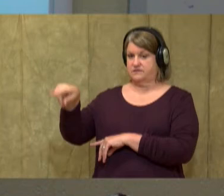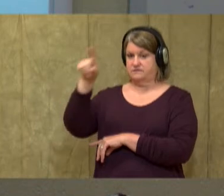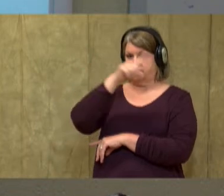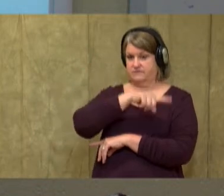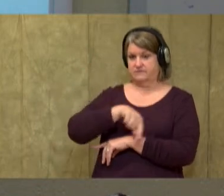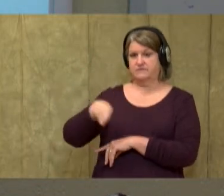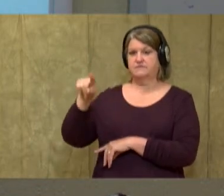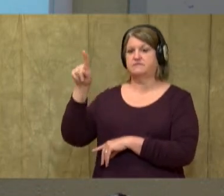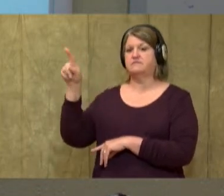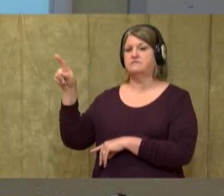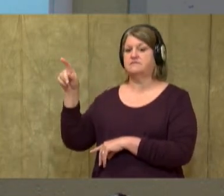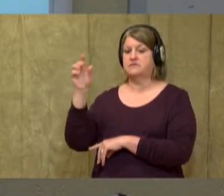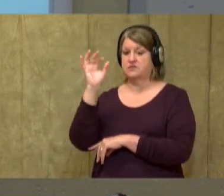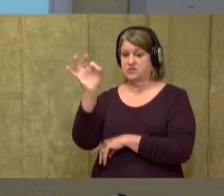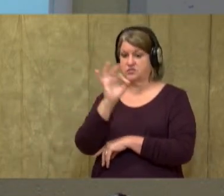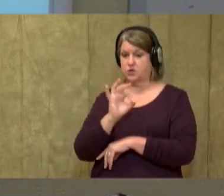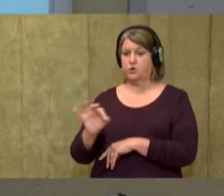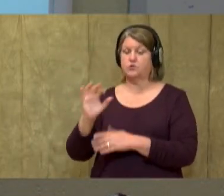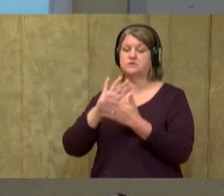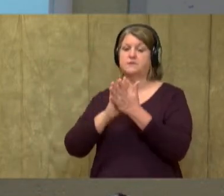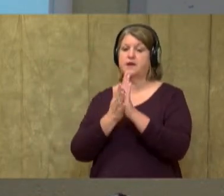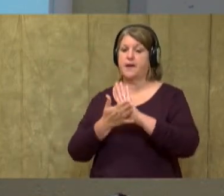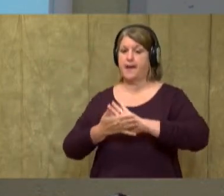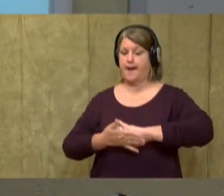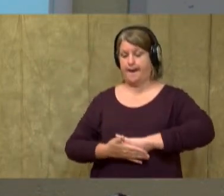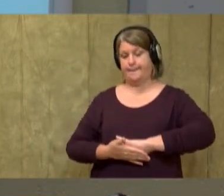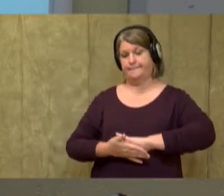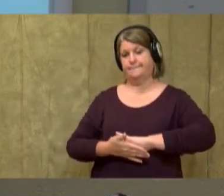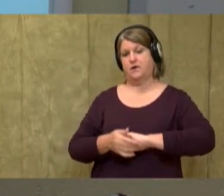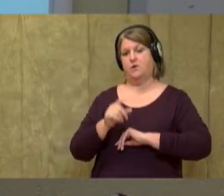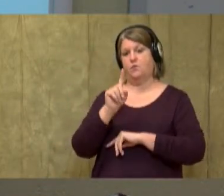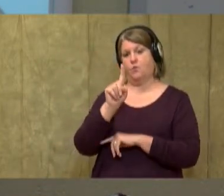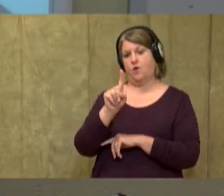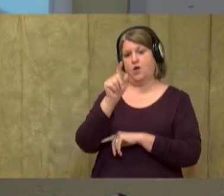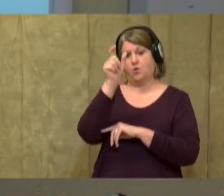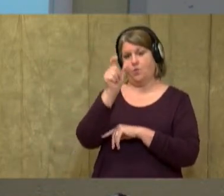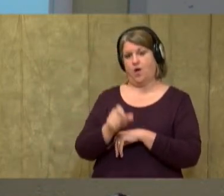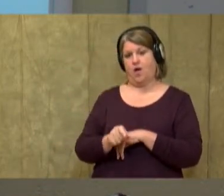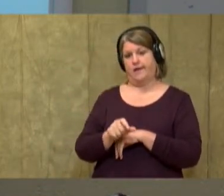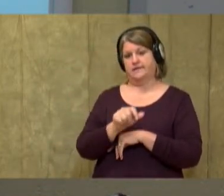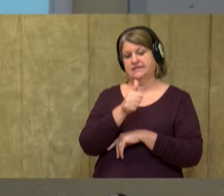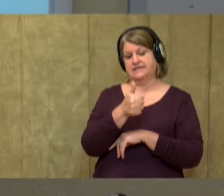these ones into a new rod.